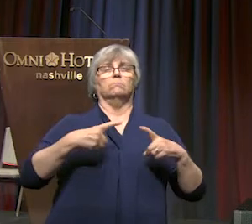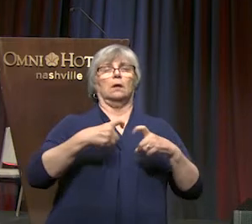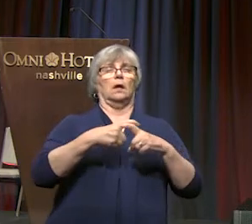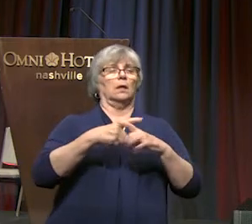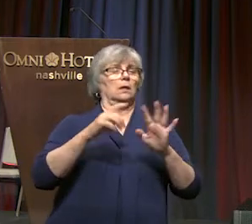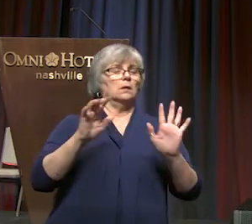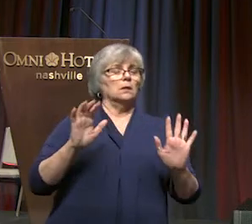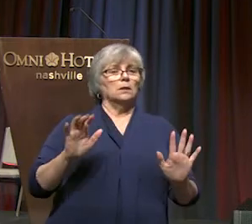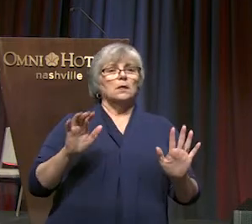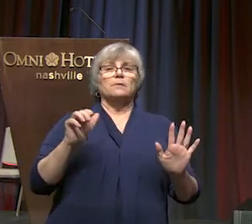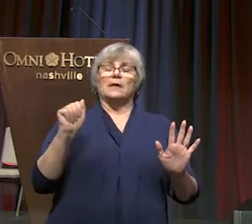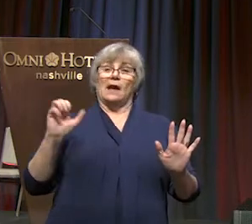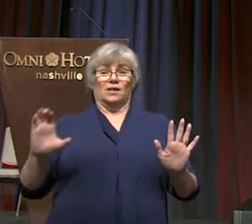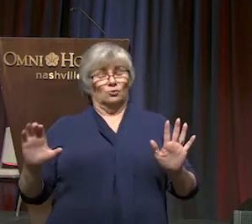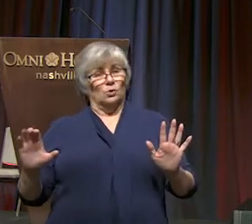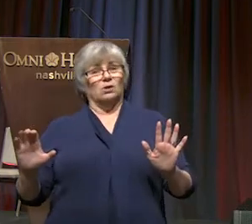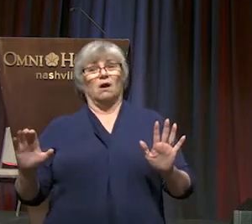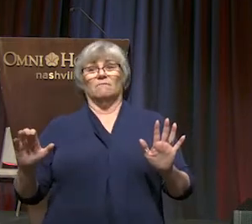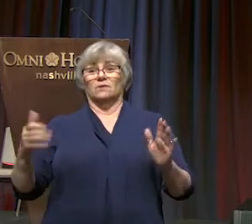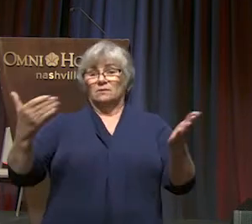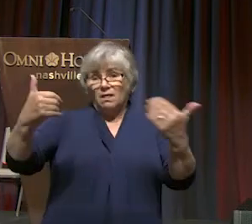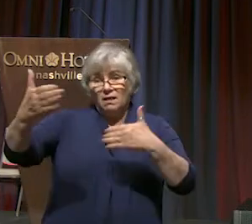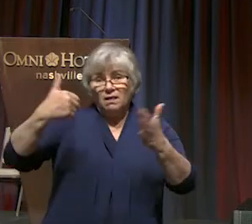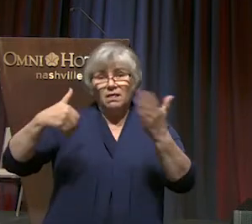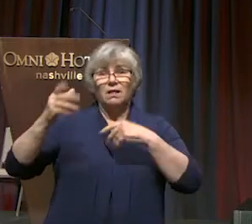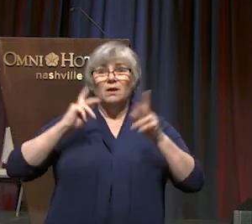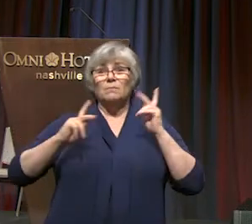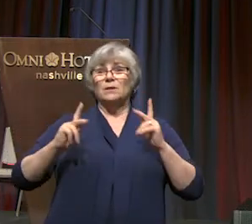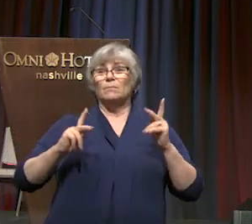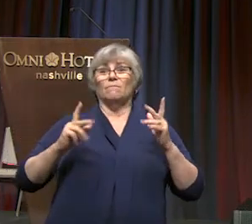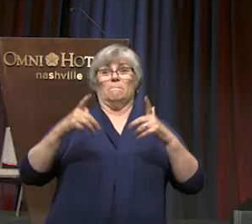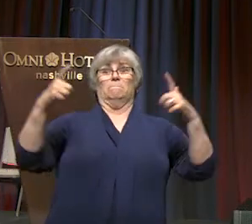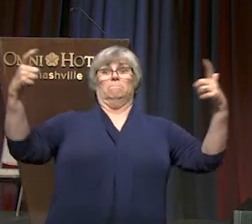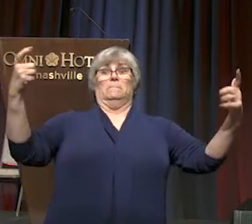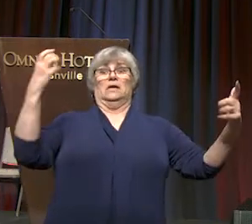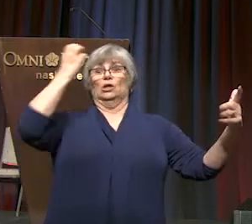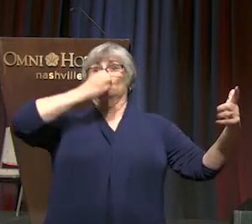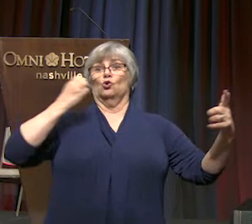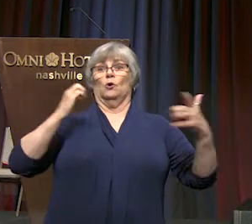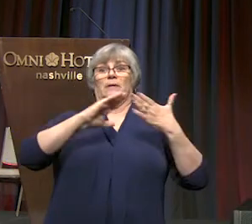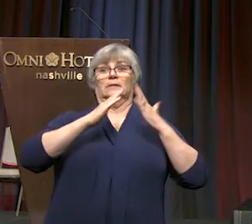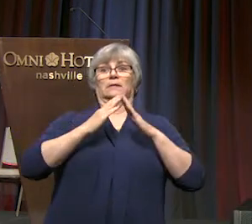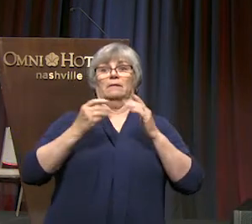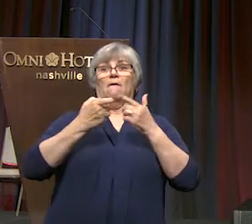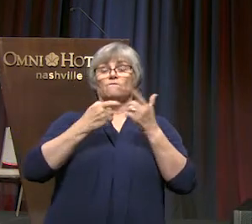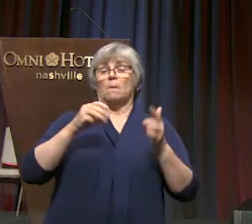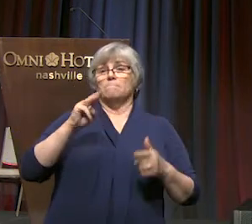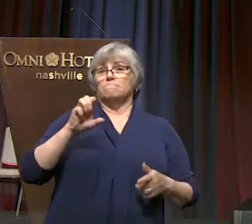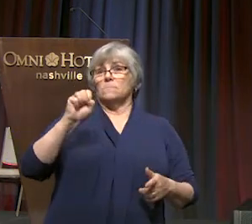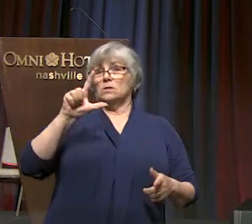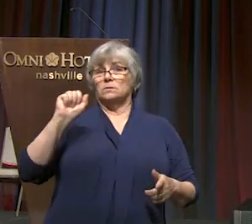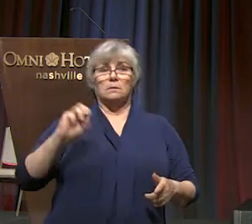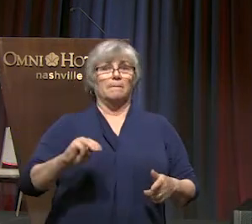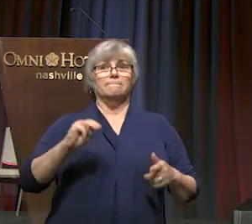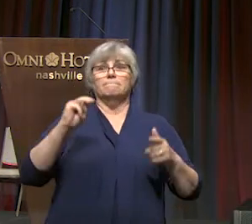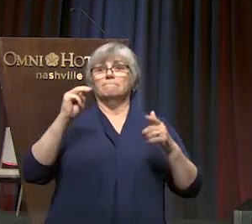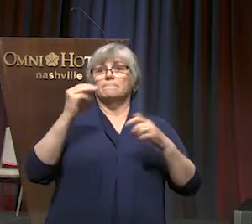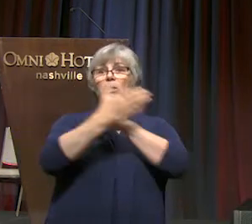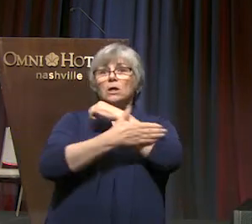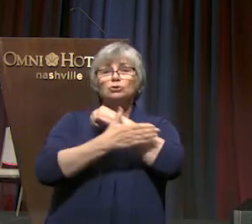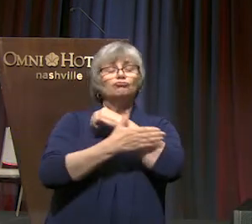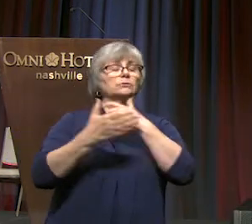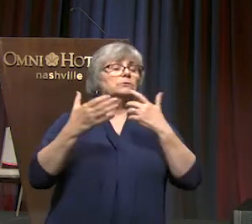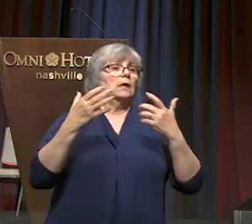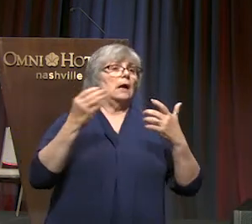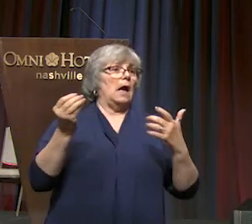the annual conference there gathers people from big European cities, from Muslim countries, and a number of